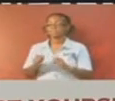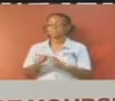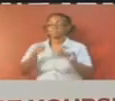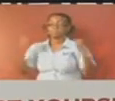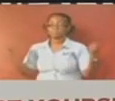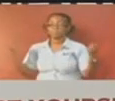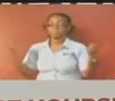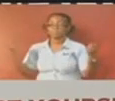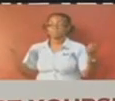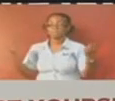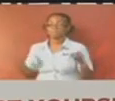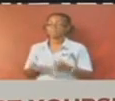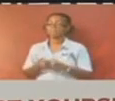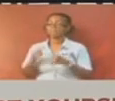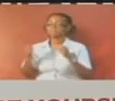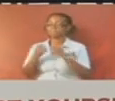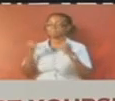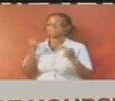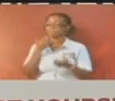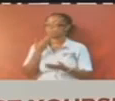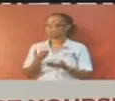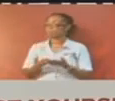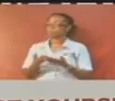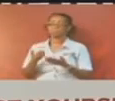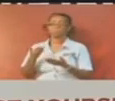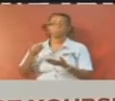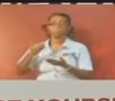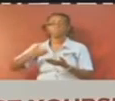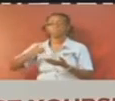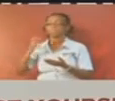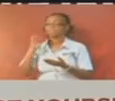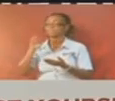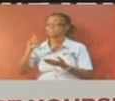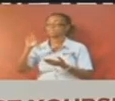the editorial yesterday about closing